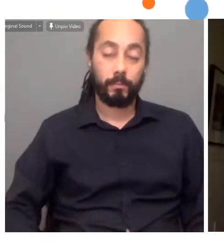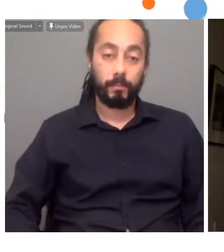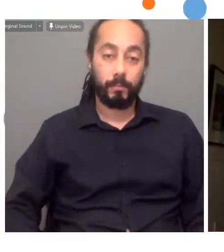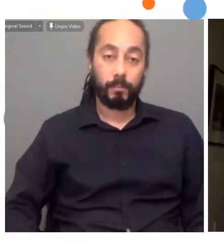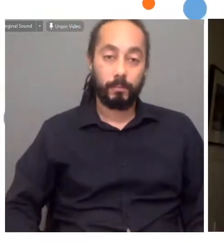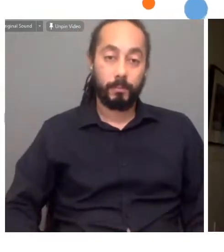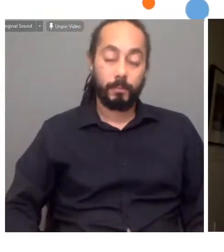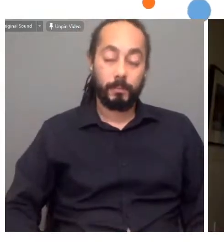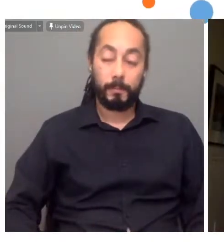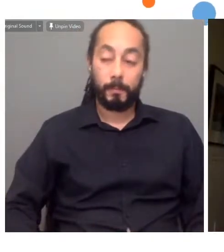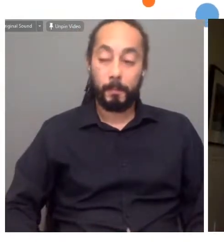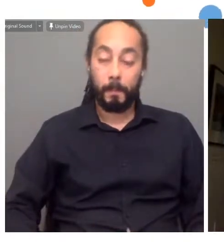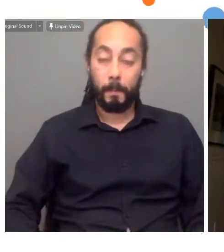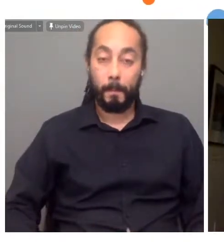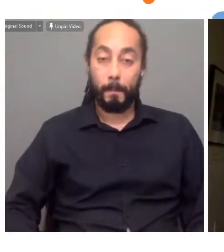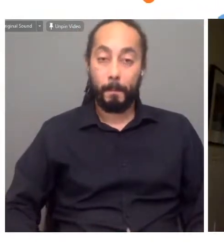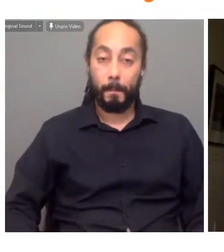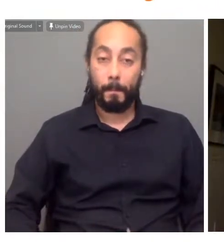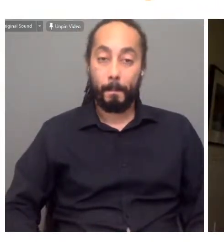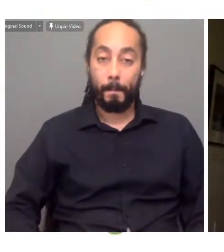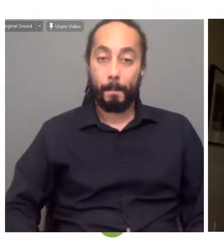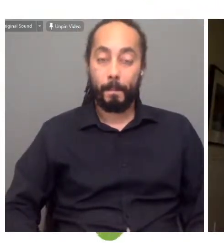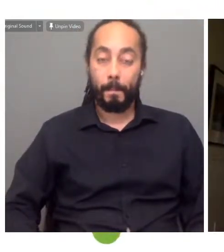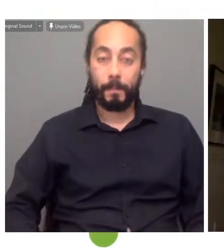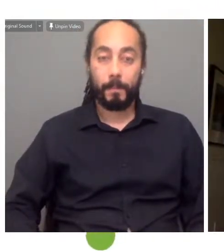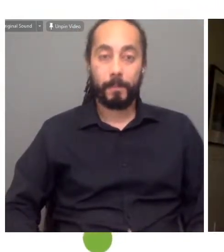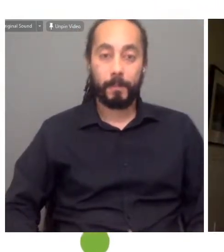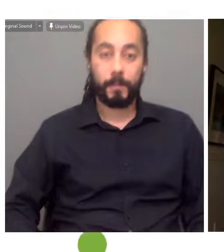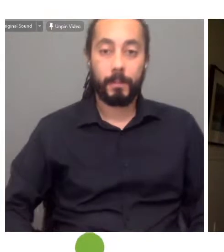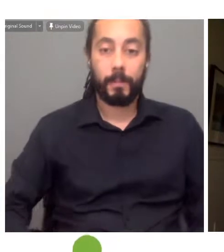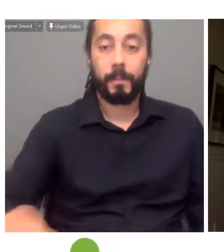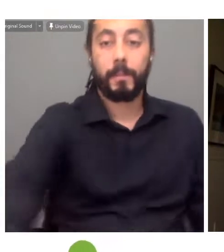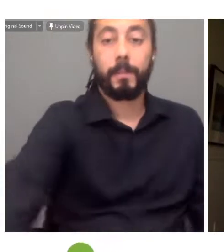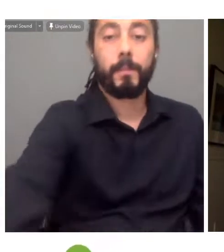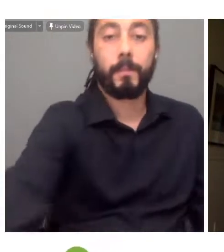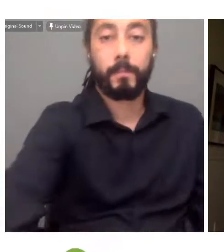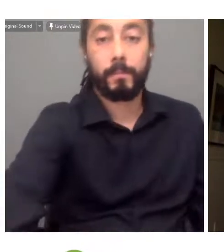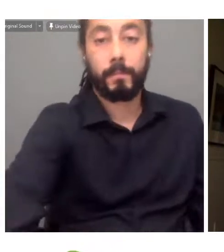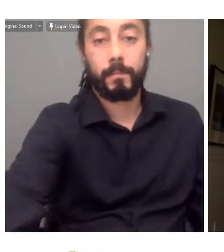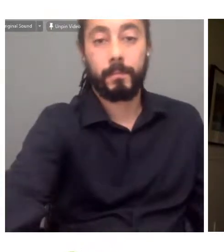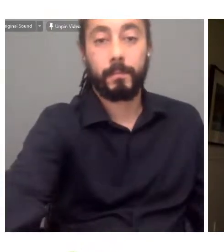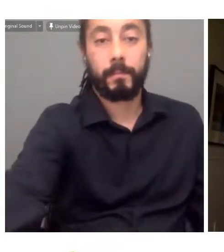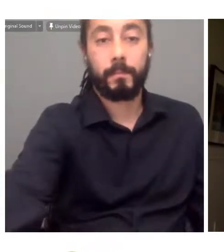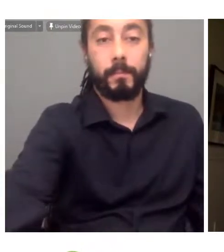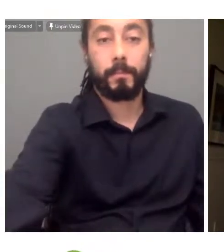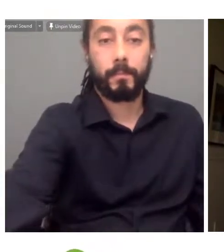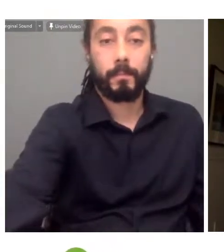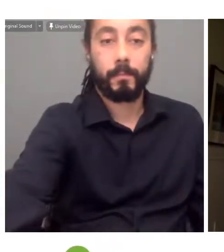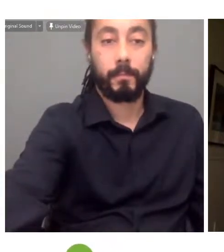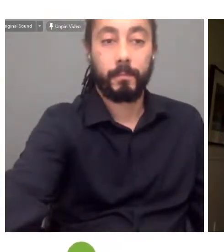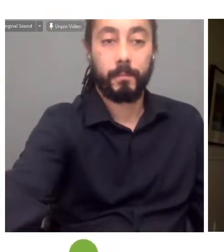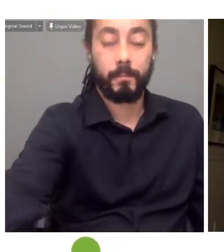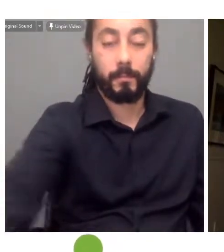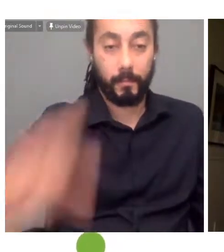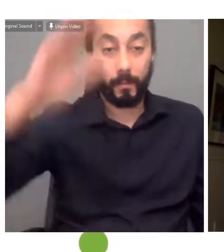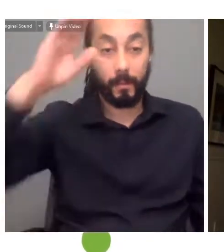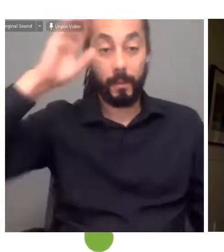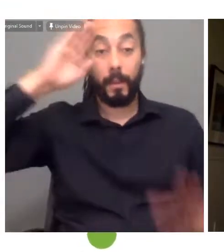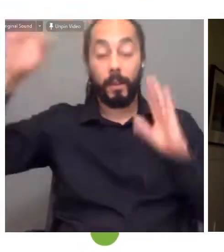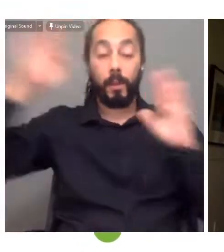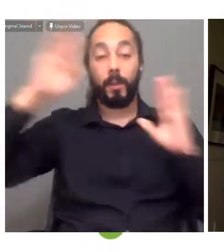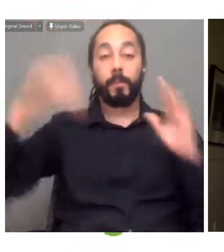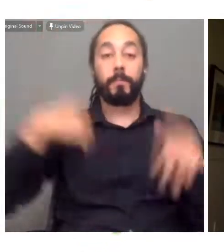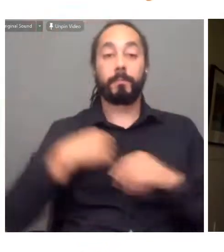Hello. Bonjour tout le monde. Je m'appelle Alyssa Palmer et comme Nassib avant moi, je suis aussi dans le comité